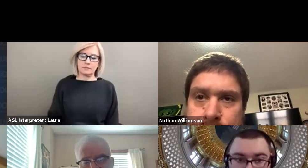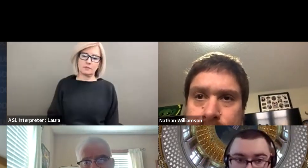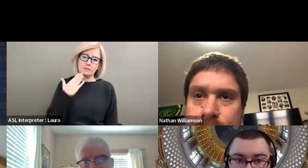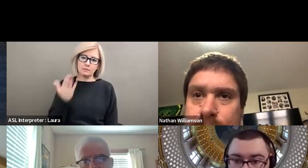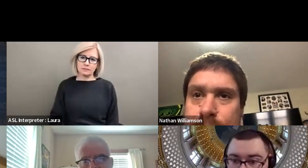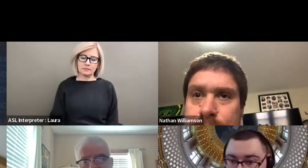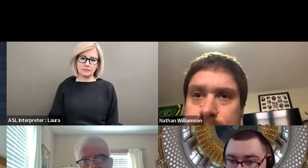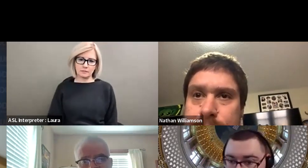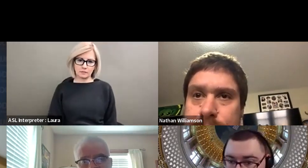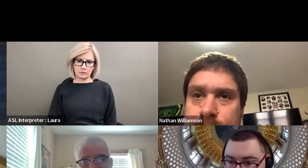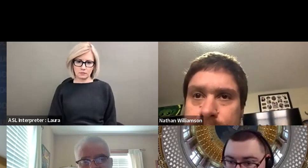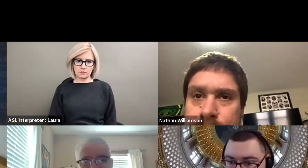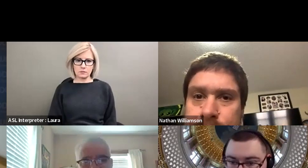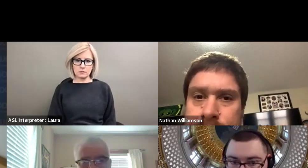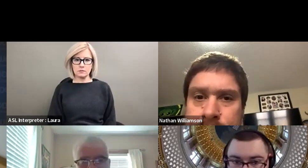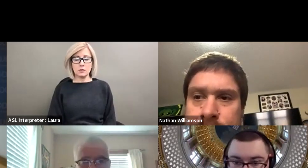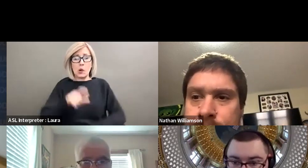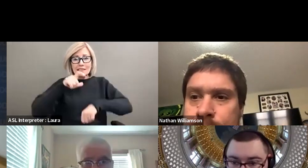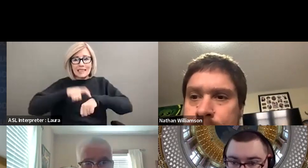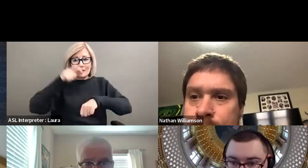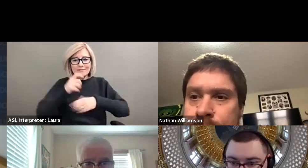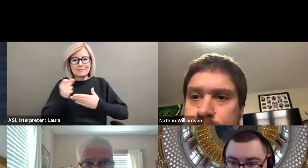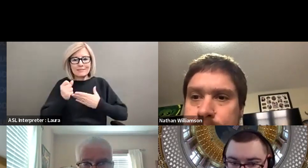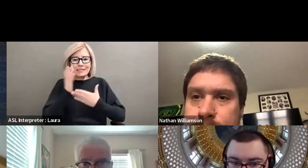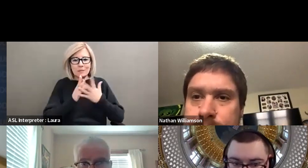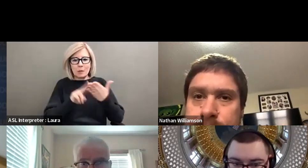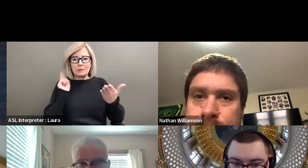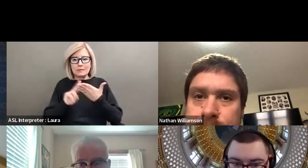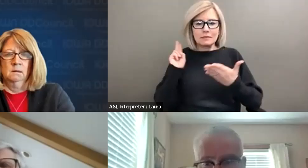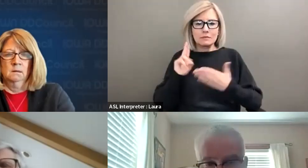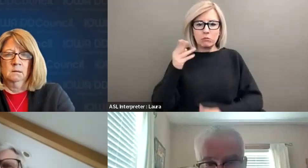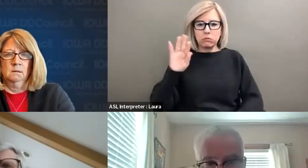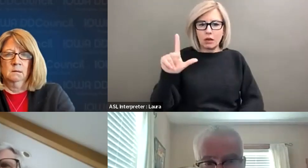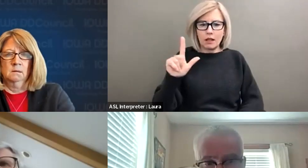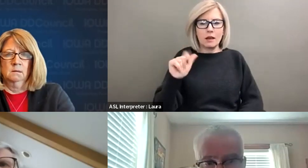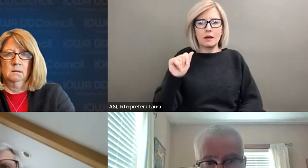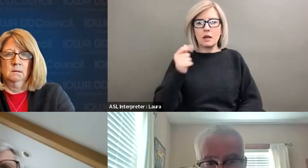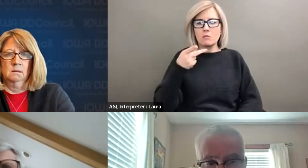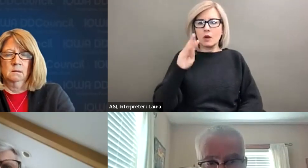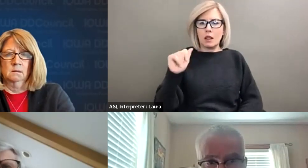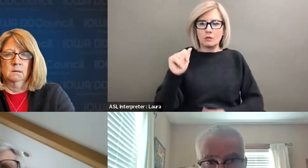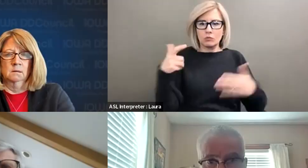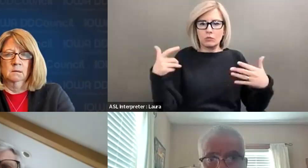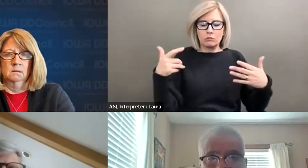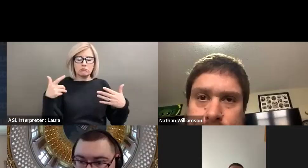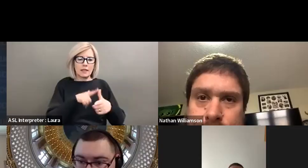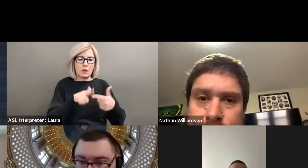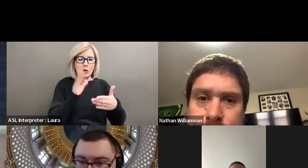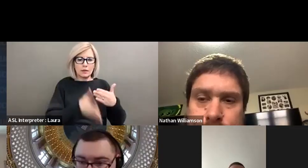you. We are at time. Some people may be signing off, but Paula, we'll get you, and then we're going to wrap up here.